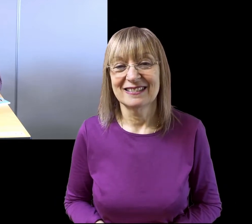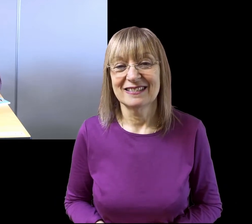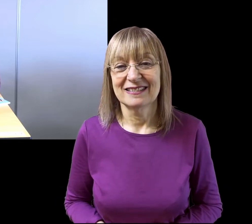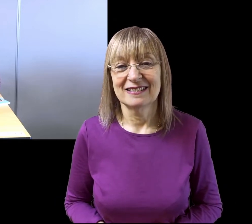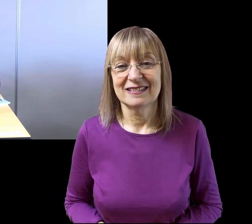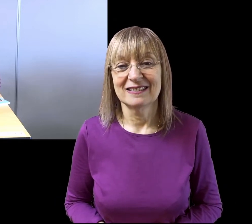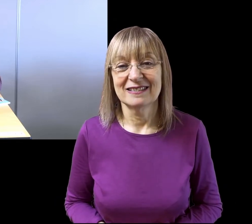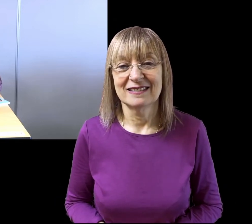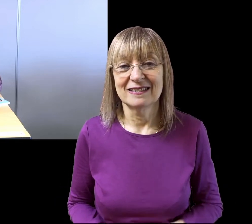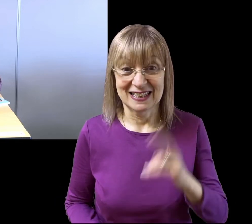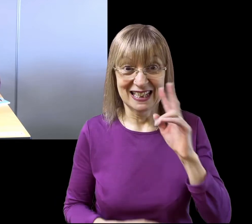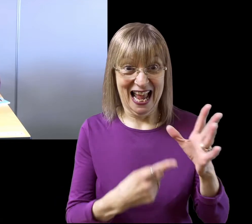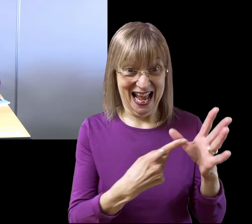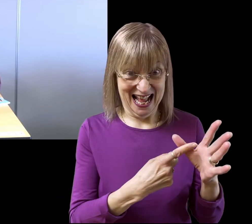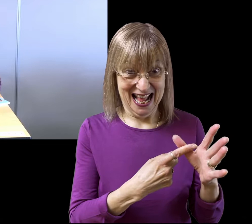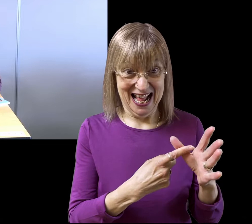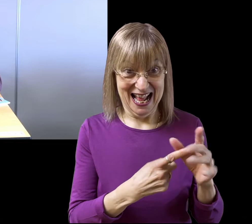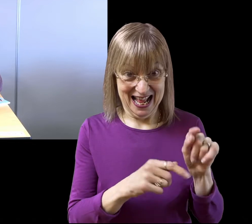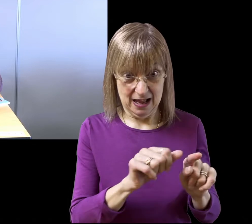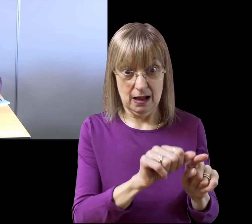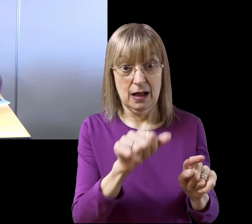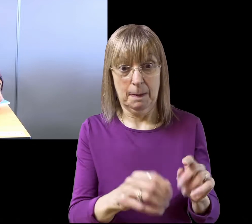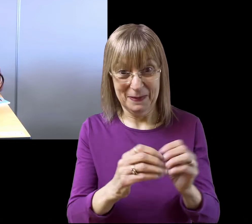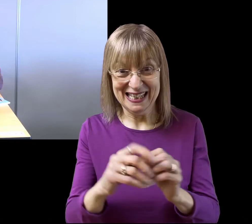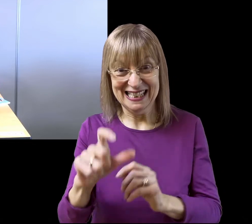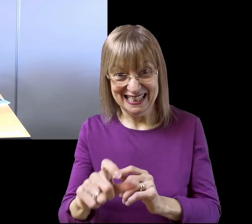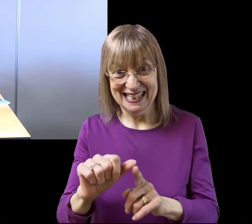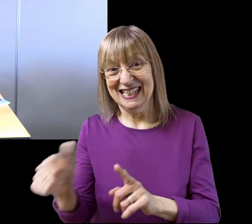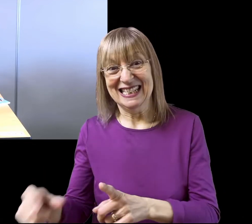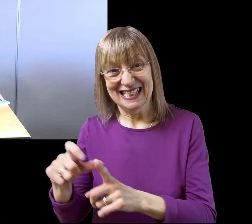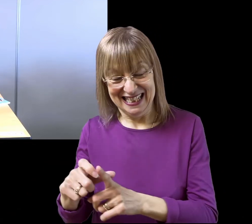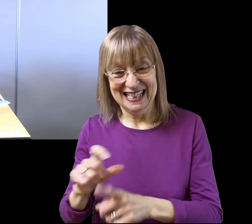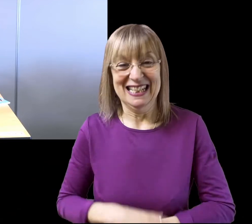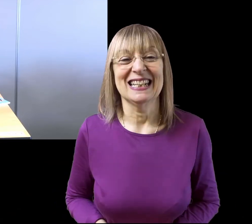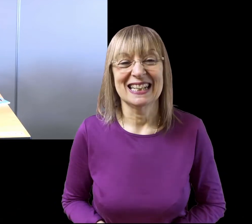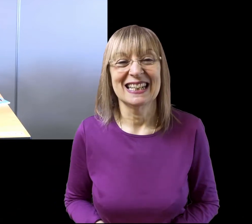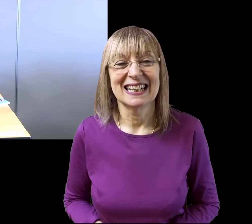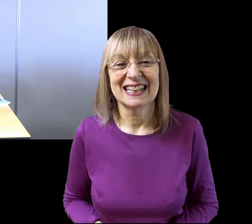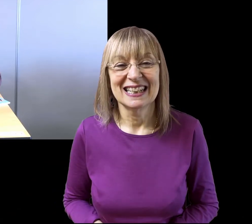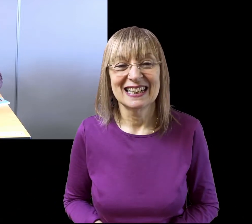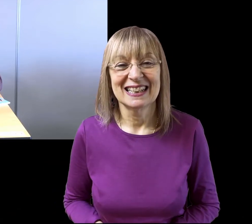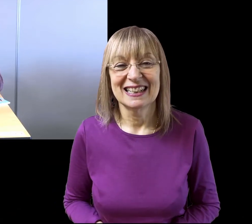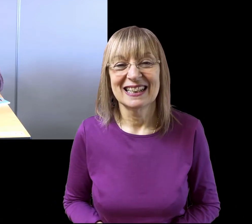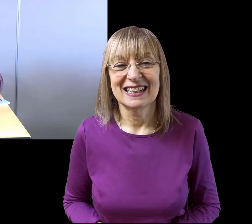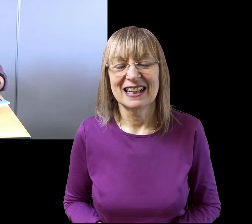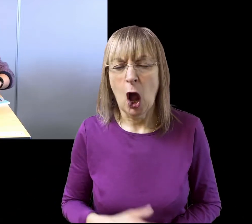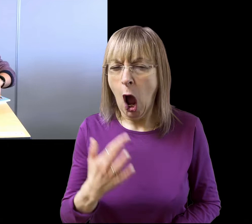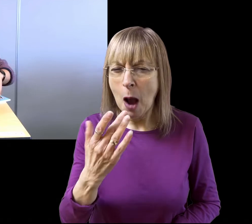why I'm holding them up. Hopefully you can see those on the table. A, B,